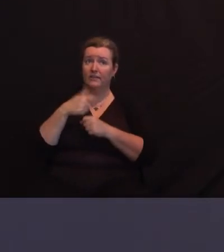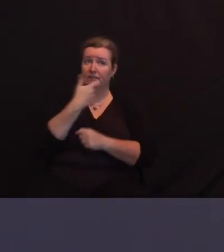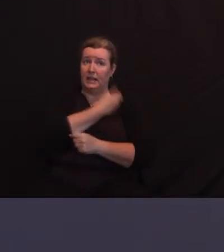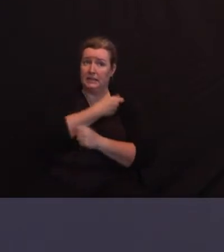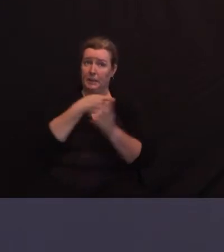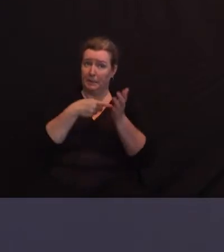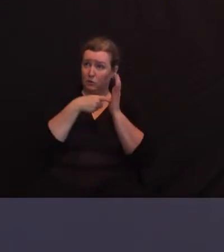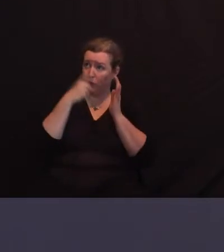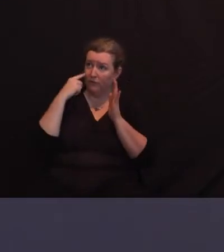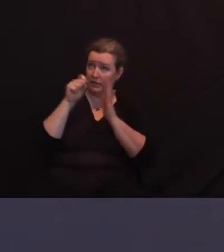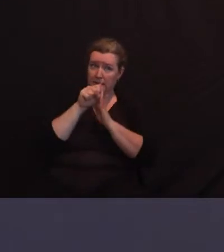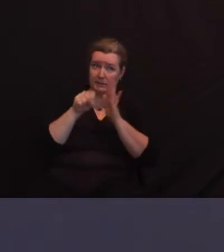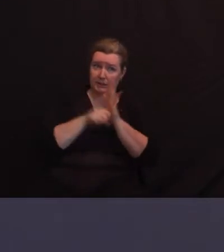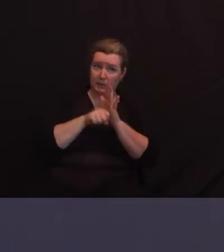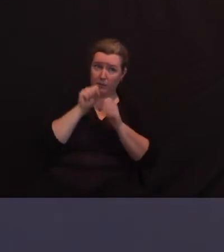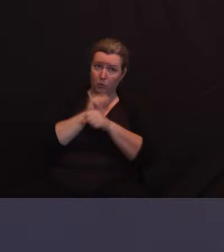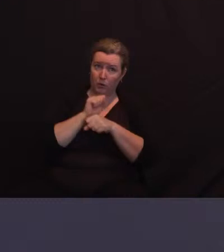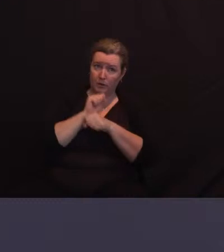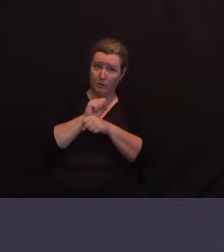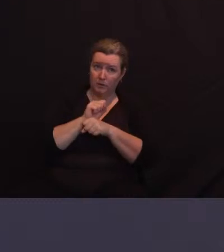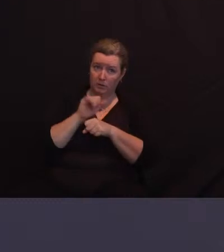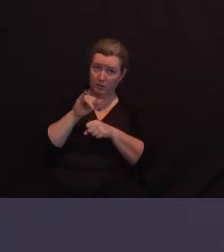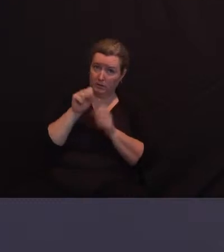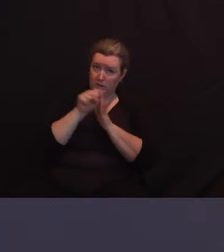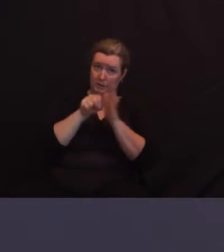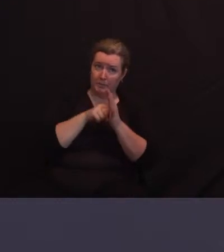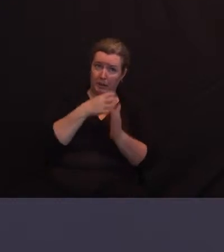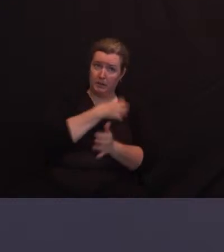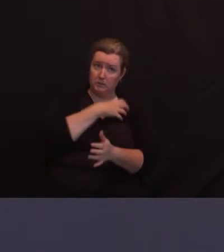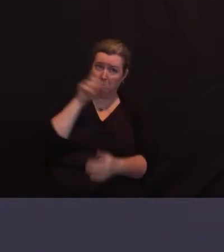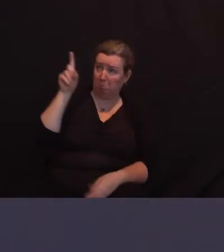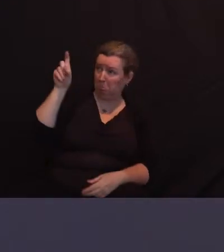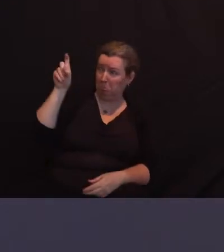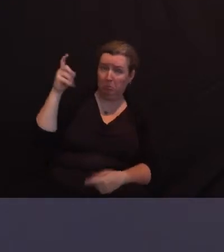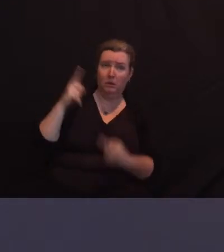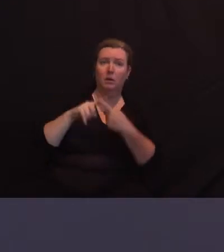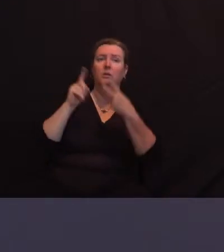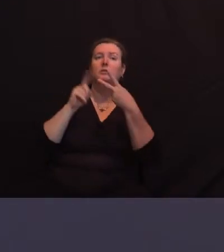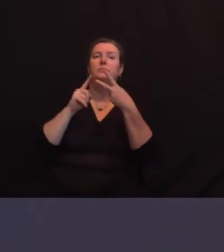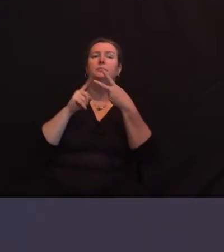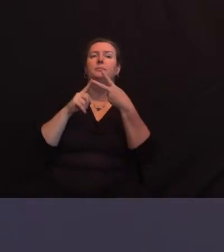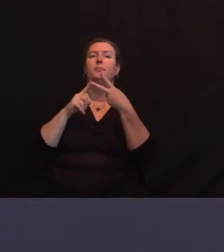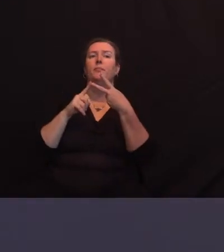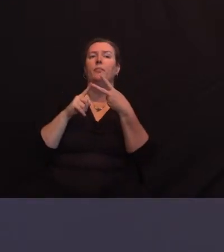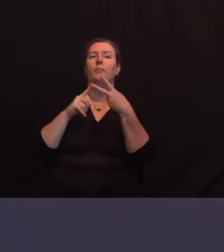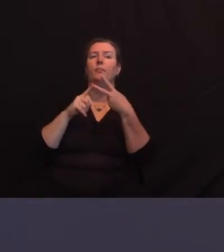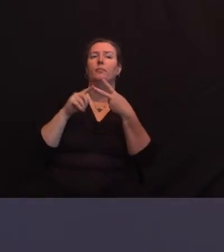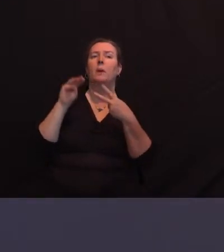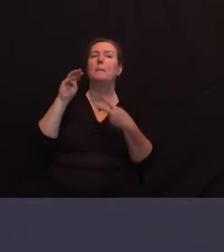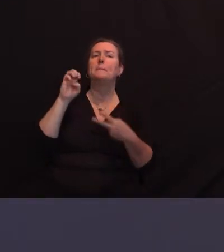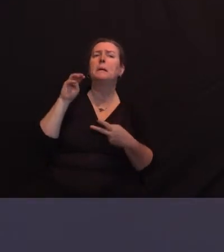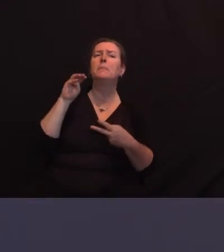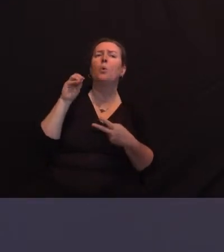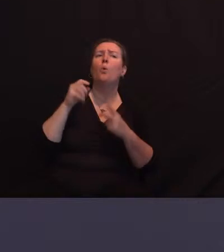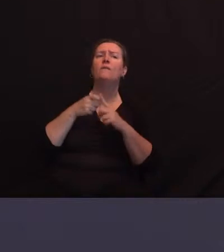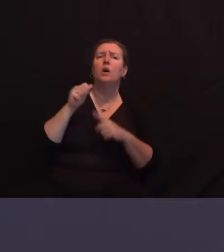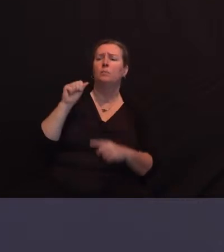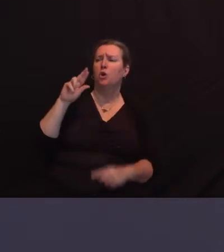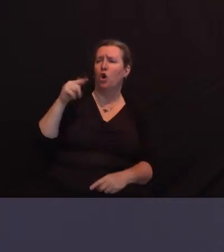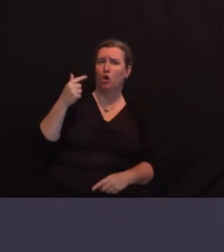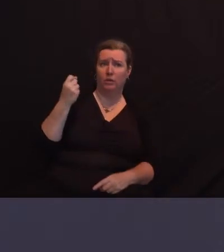state employees? Second question, in a memo sent on August 11th, New Jersey Department of